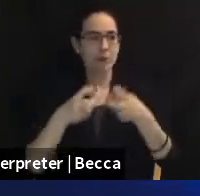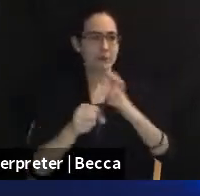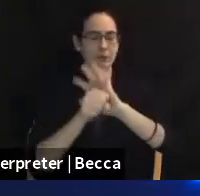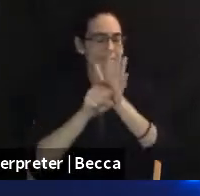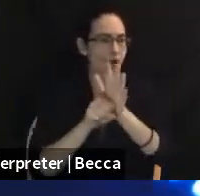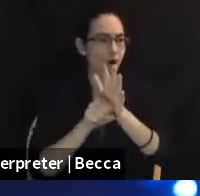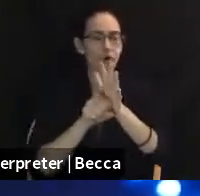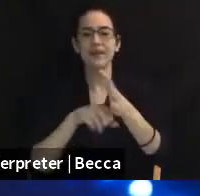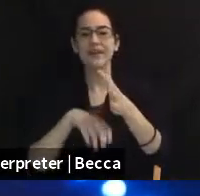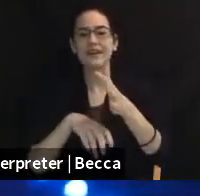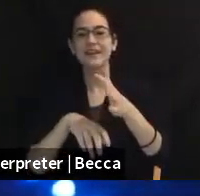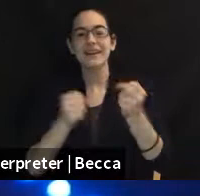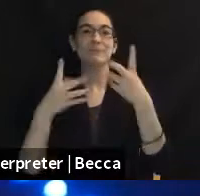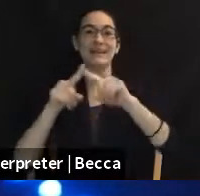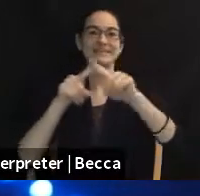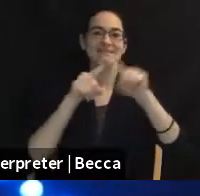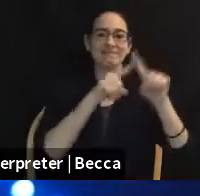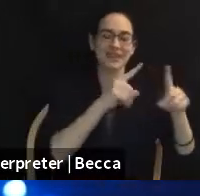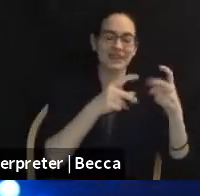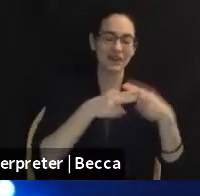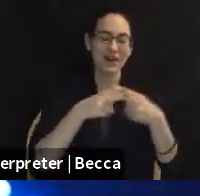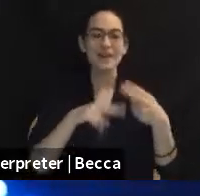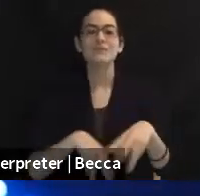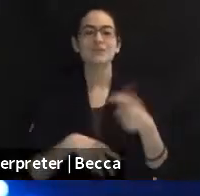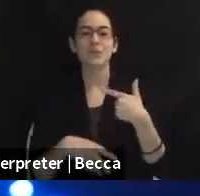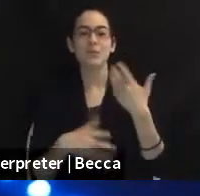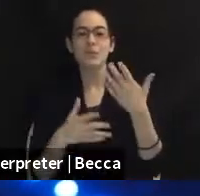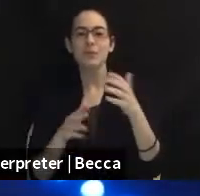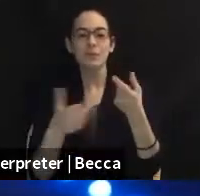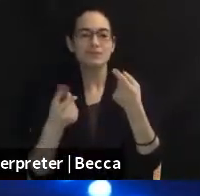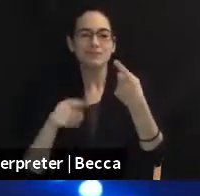corona. What do we even, we can't even agree what to call it.